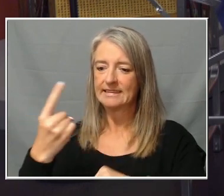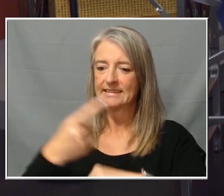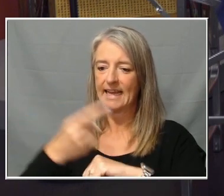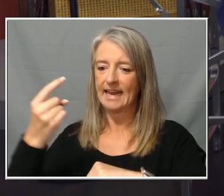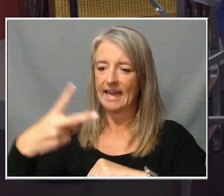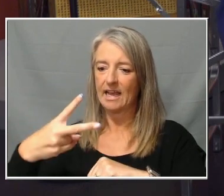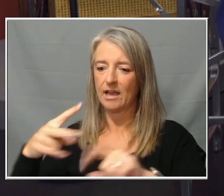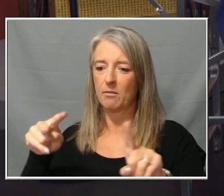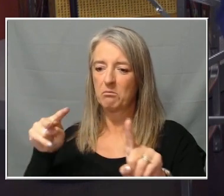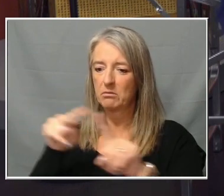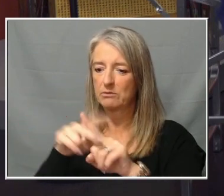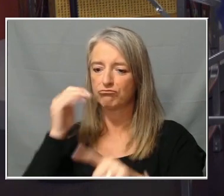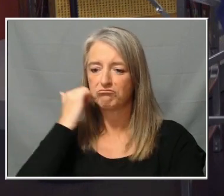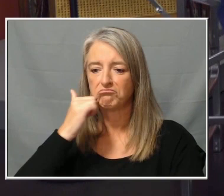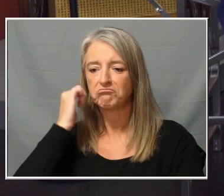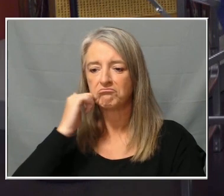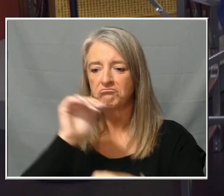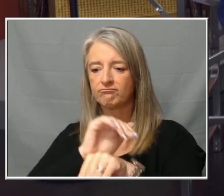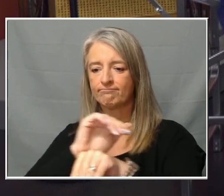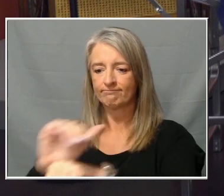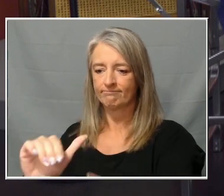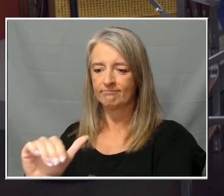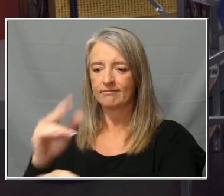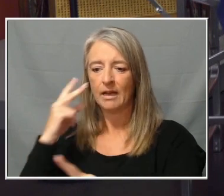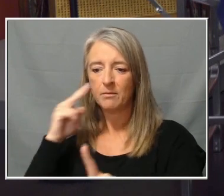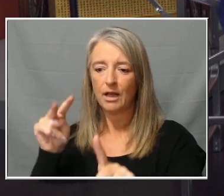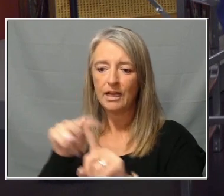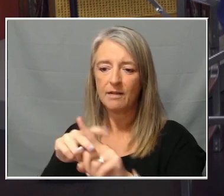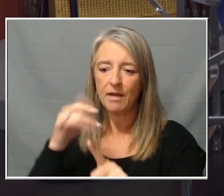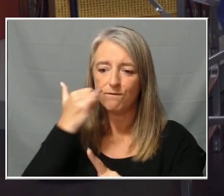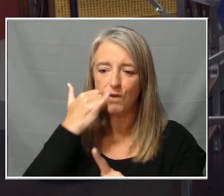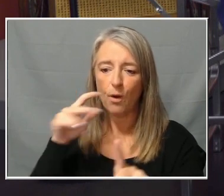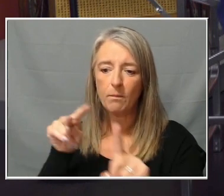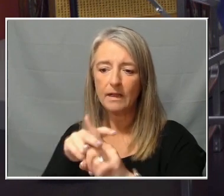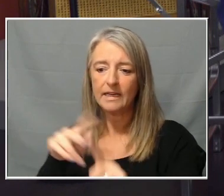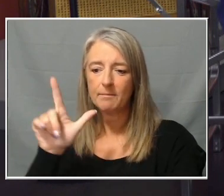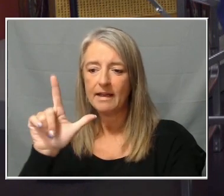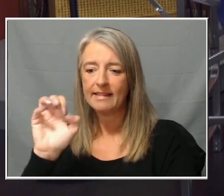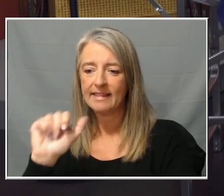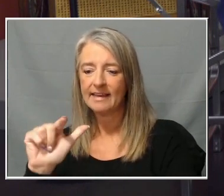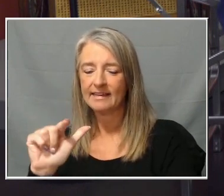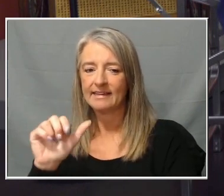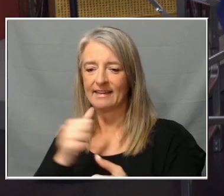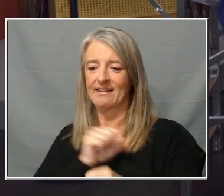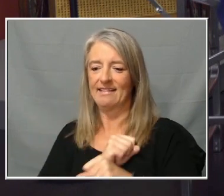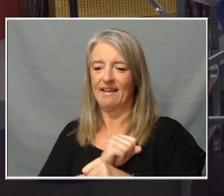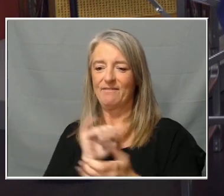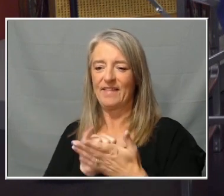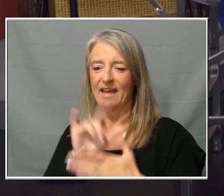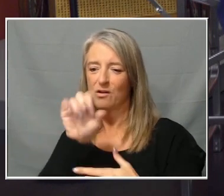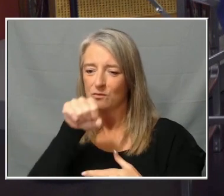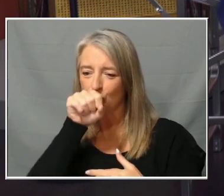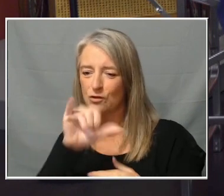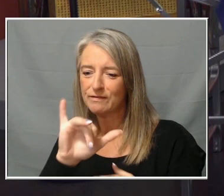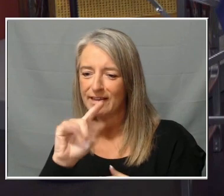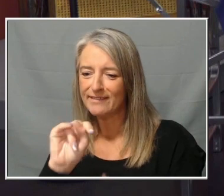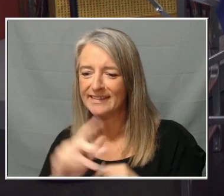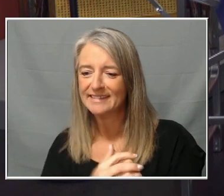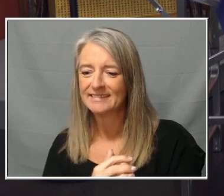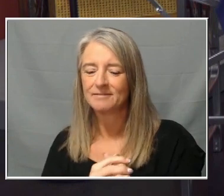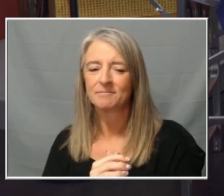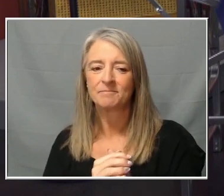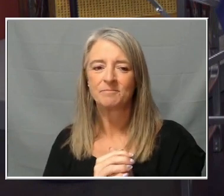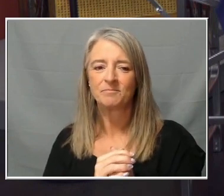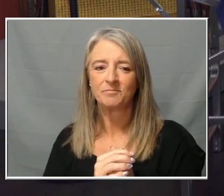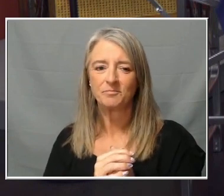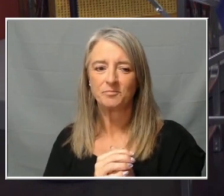in my phone, I plug in my leg. Oh my So- gosh, I love that. Yeah. All in a day, all Yeah, in yeah, a day. yeah. Dr. Rosenthal, you walked in here